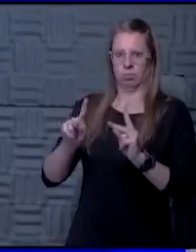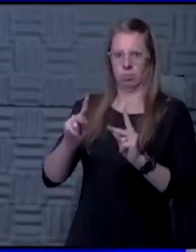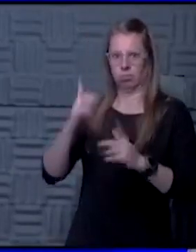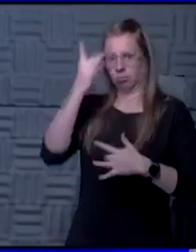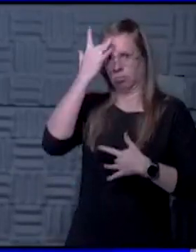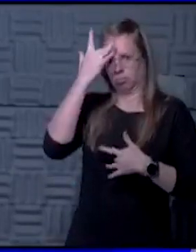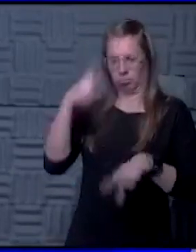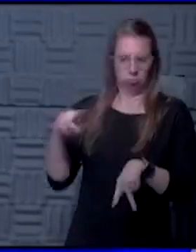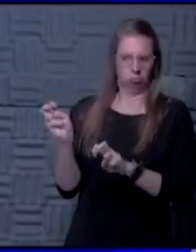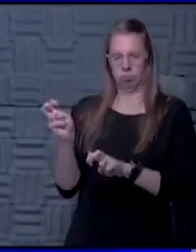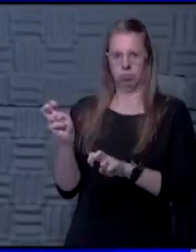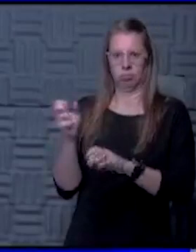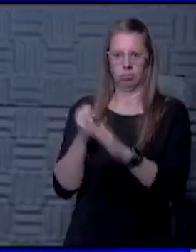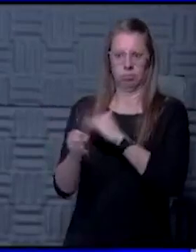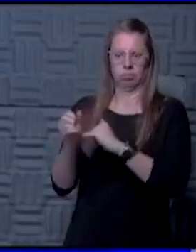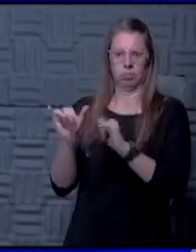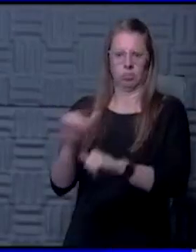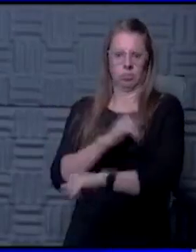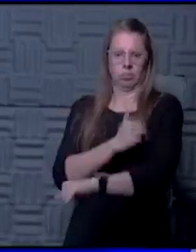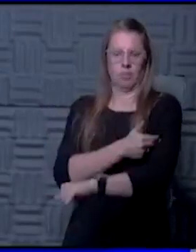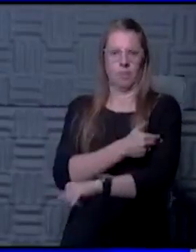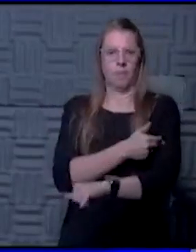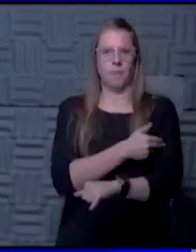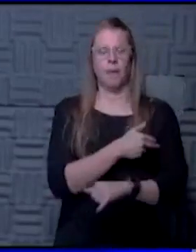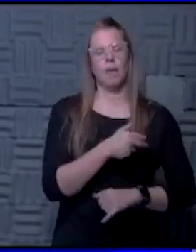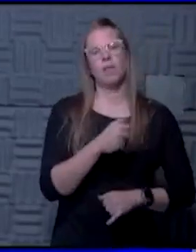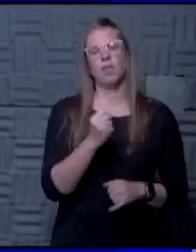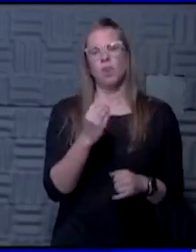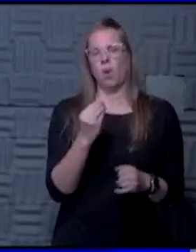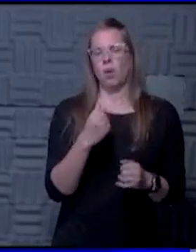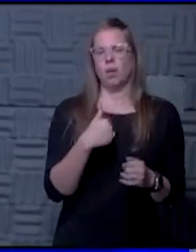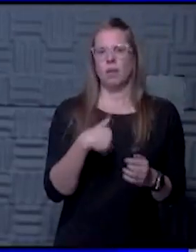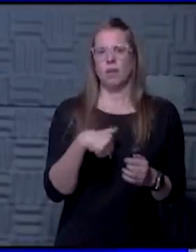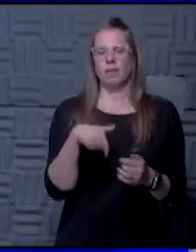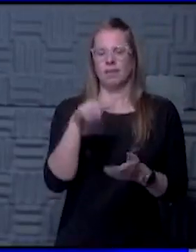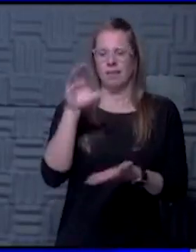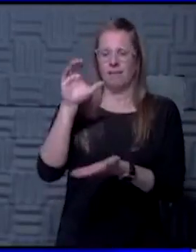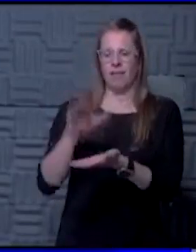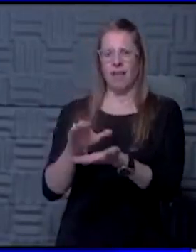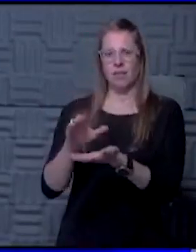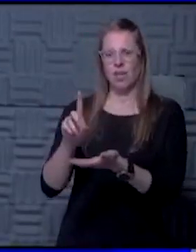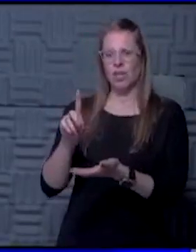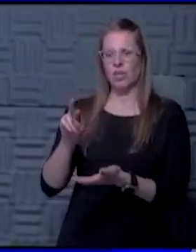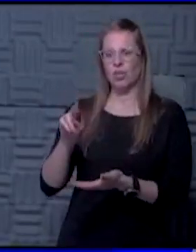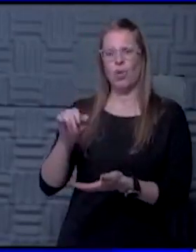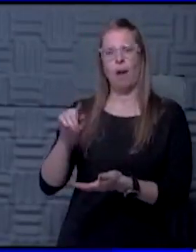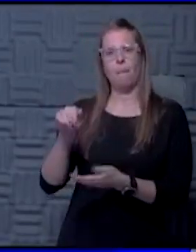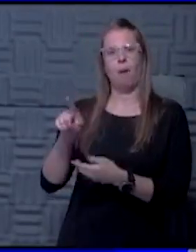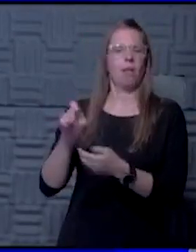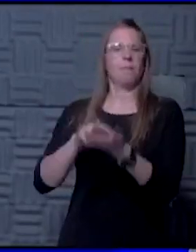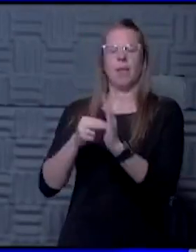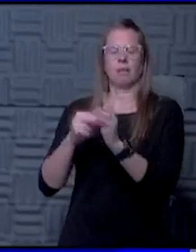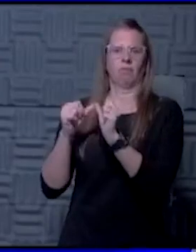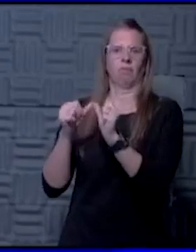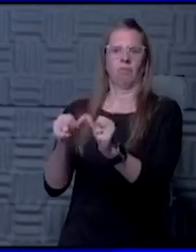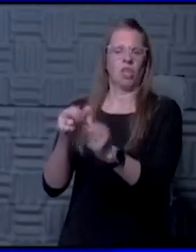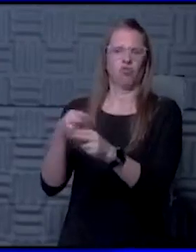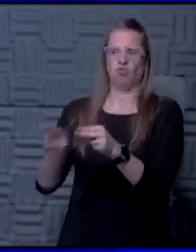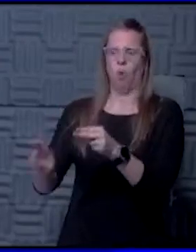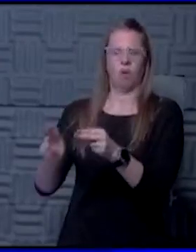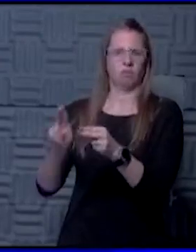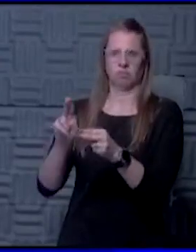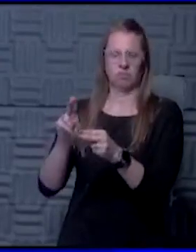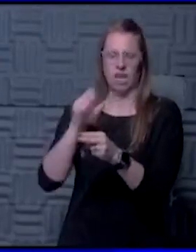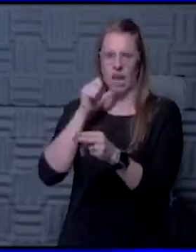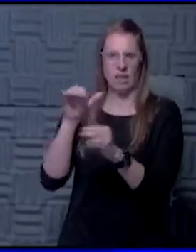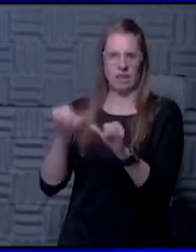symptoms seem to have lower antibody titers and have less durable antibody titers, meaning they're not lasting as long. Again, we don't know the full